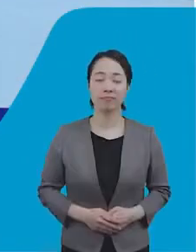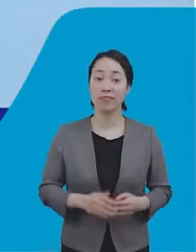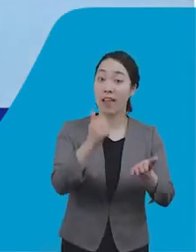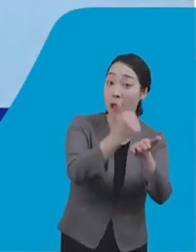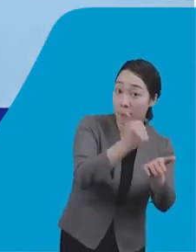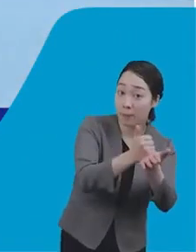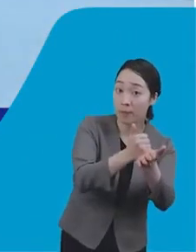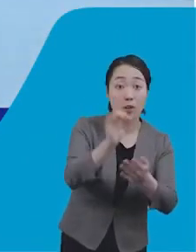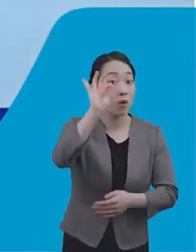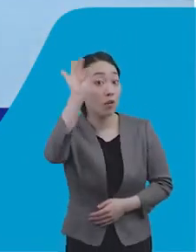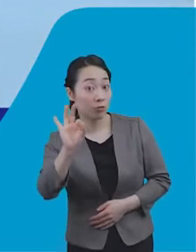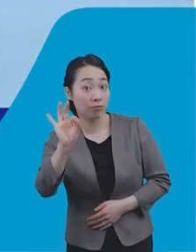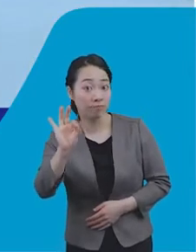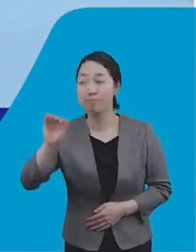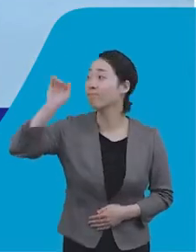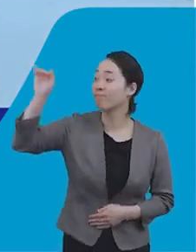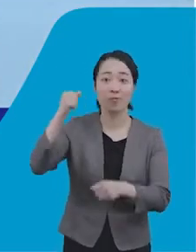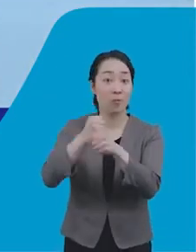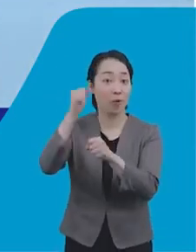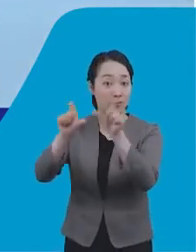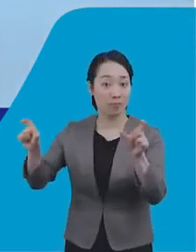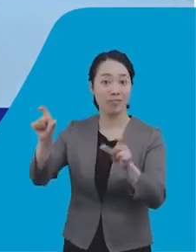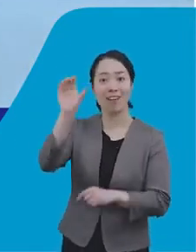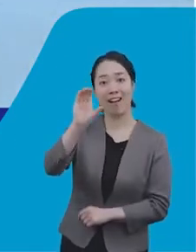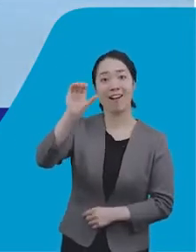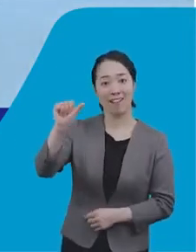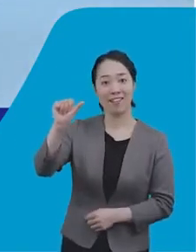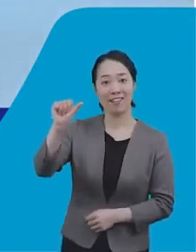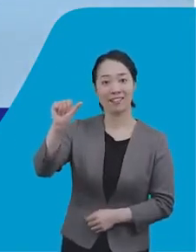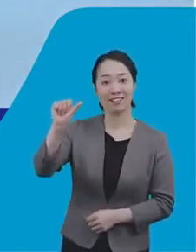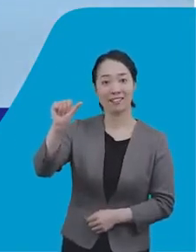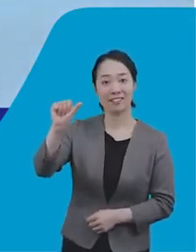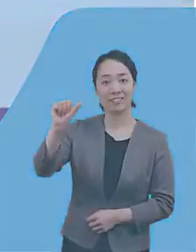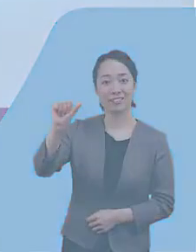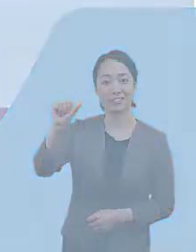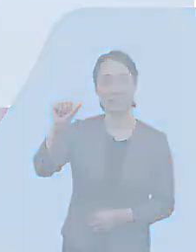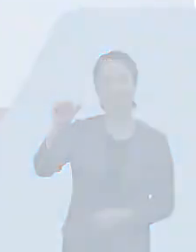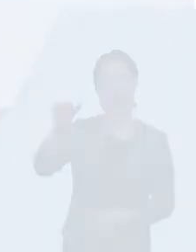If you require assistance or have any questions, please contact a cabin attendant.